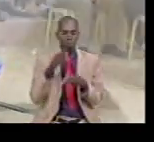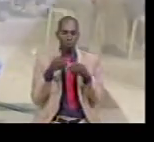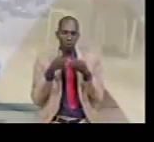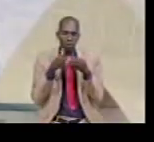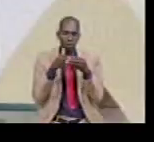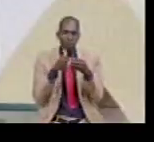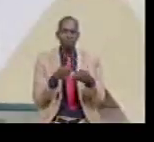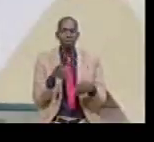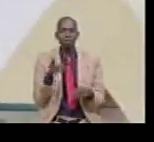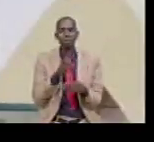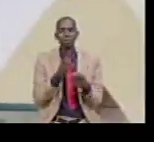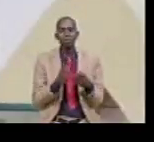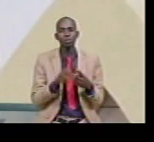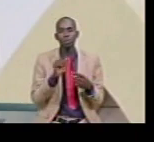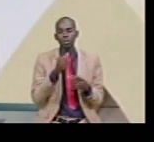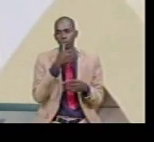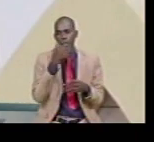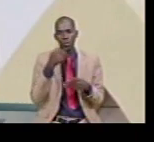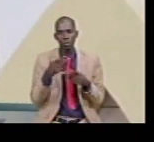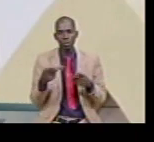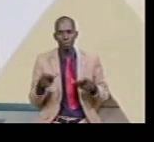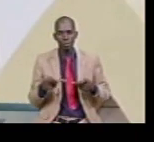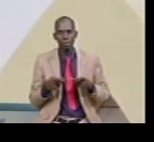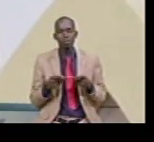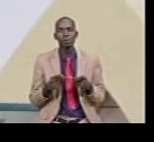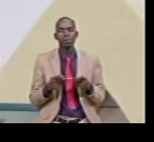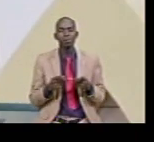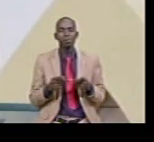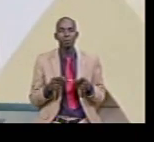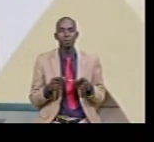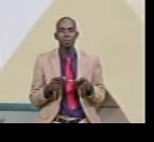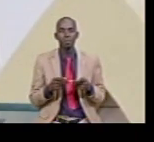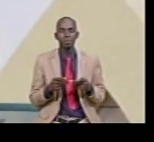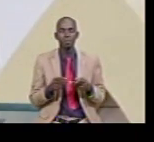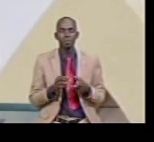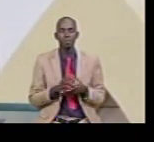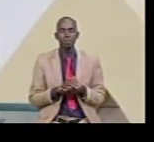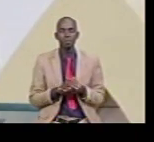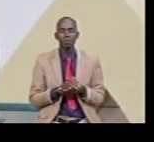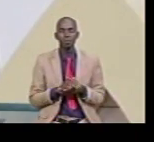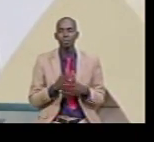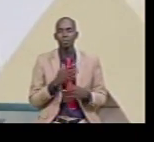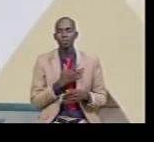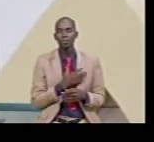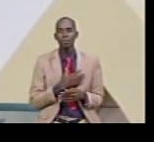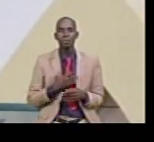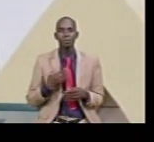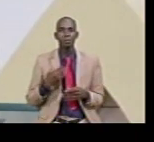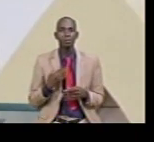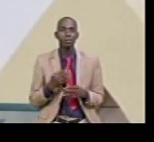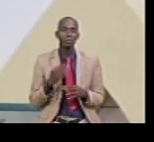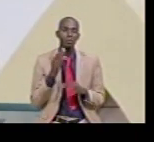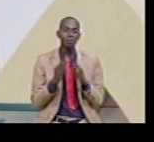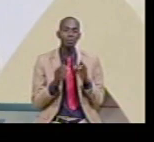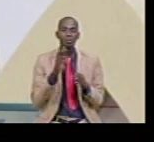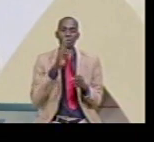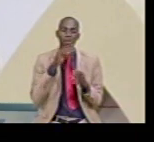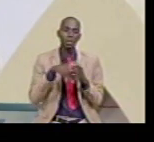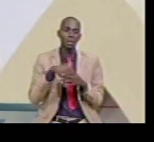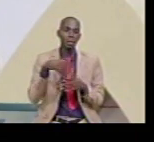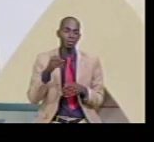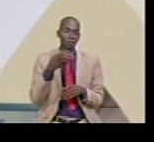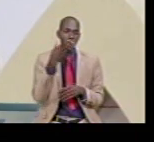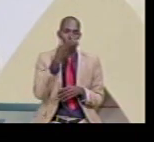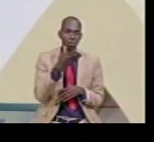hands together until they are seated. And those that are outside, let's bring them